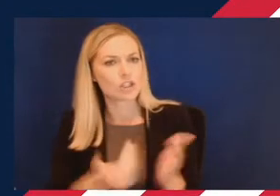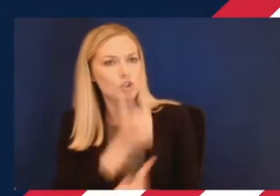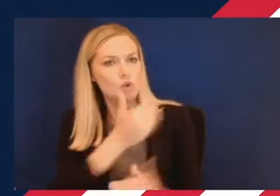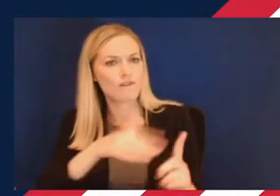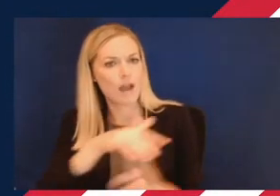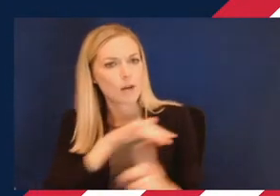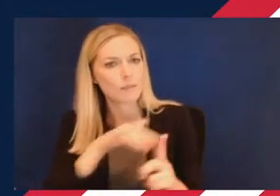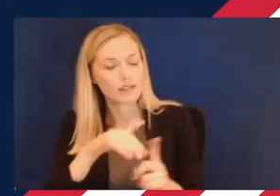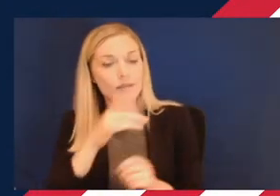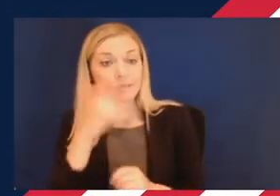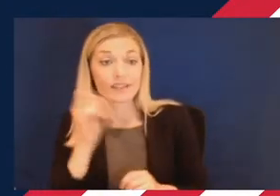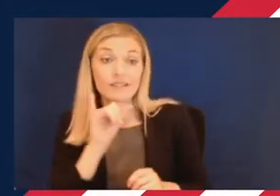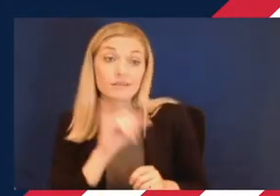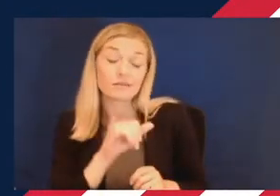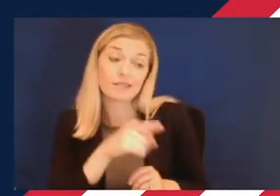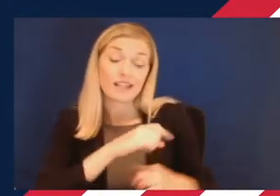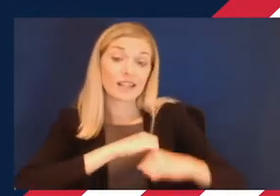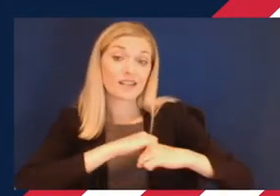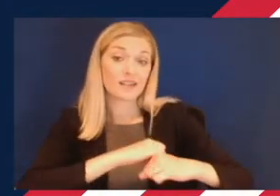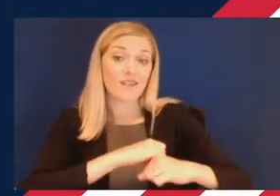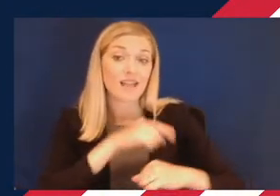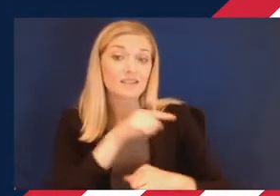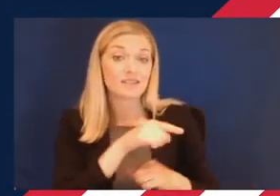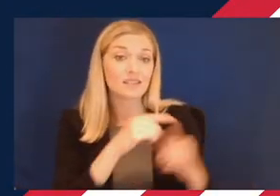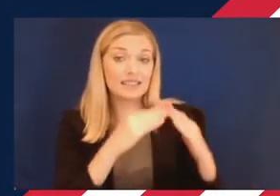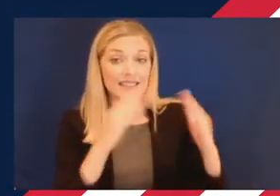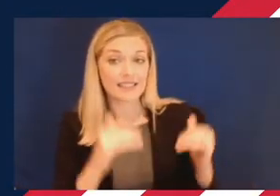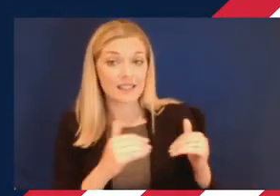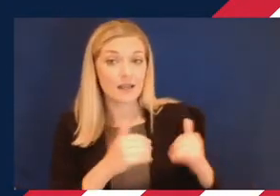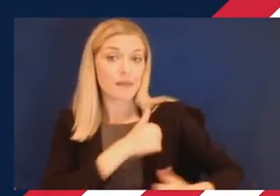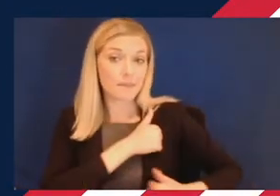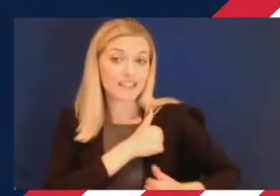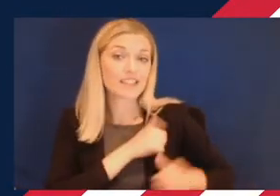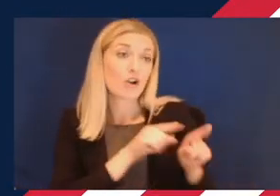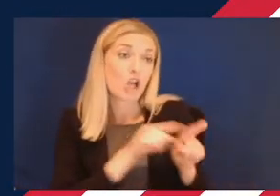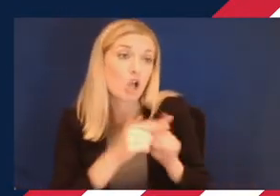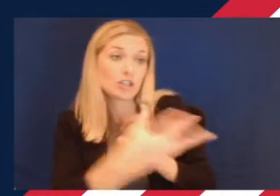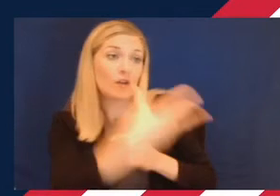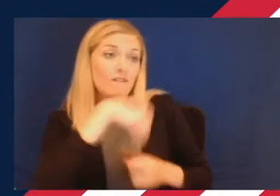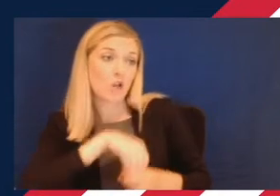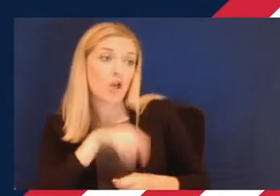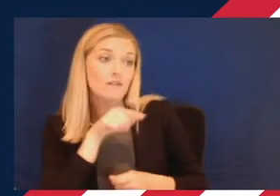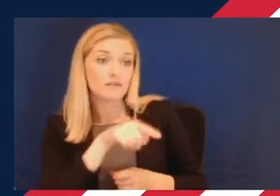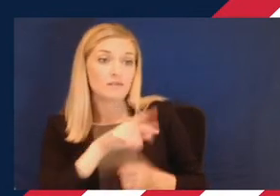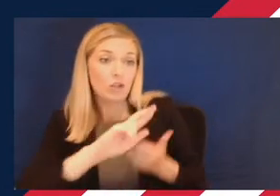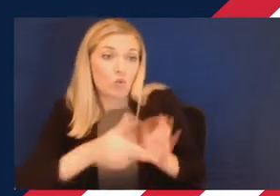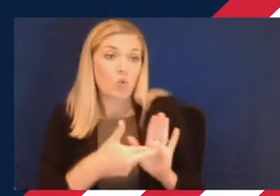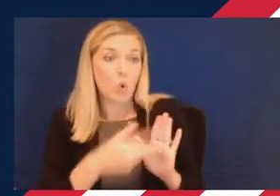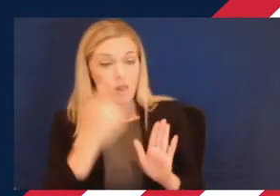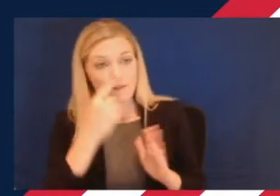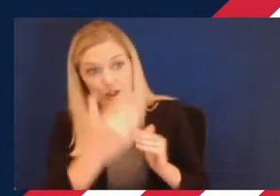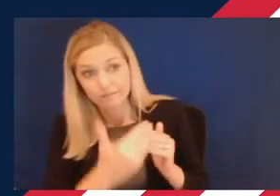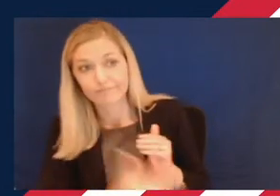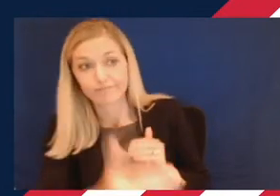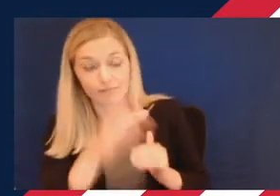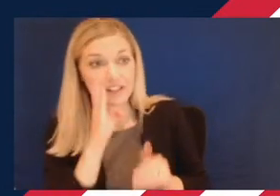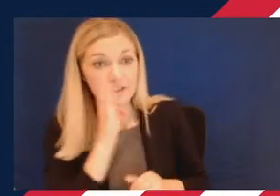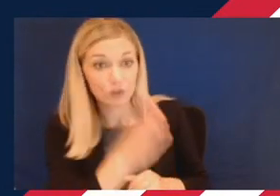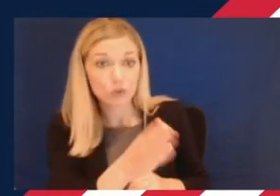this. As far as your second question about what should we do when a